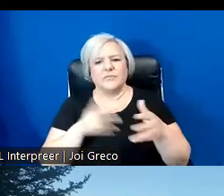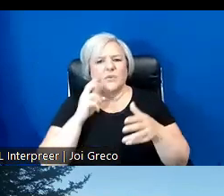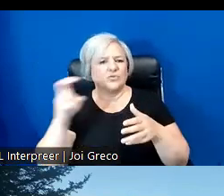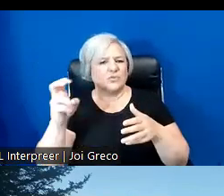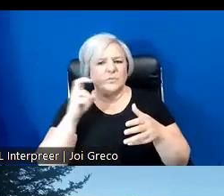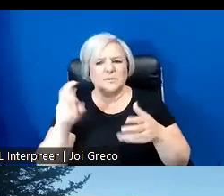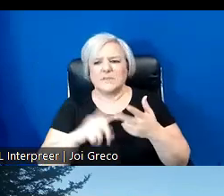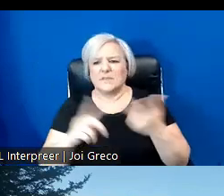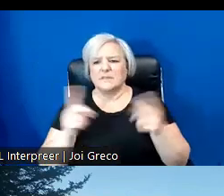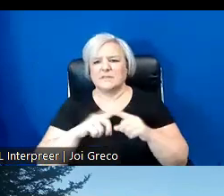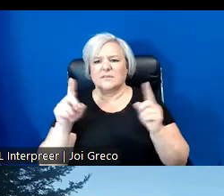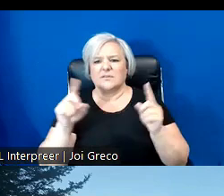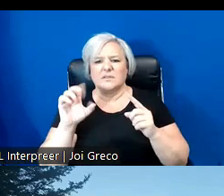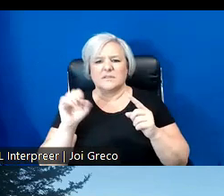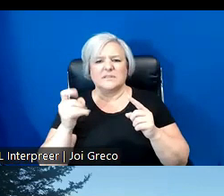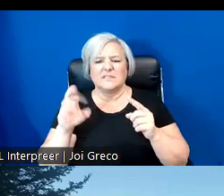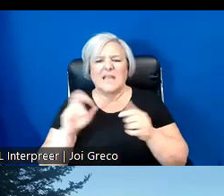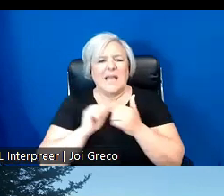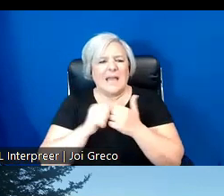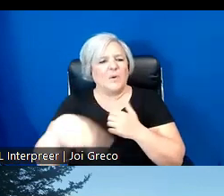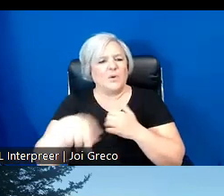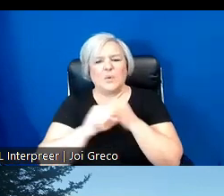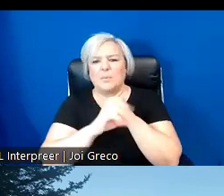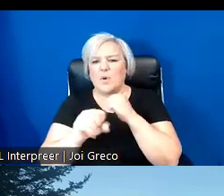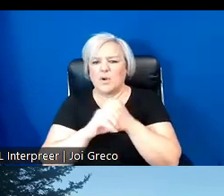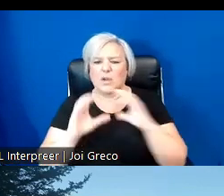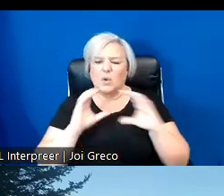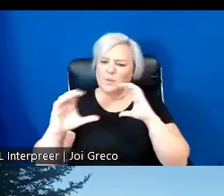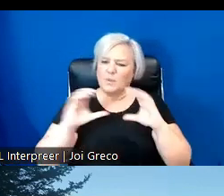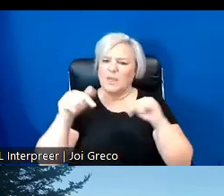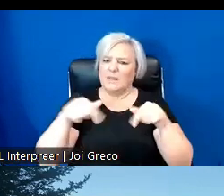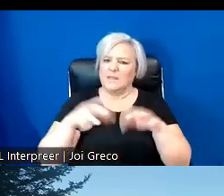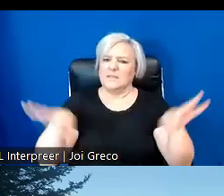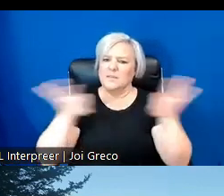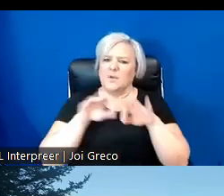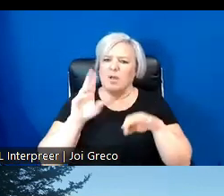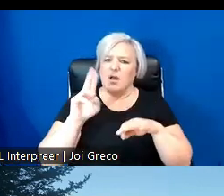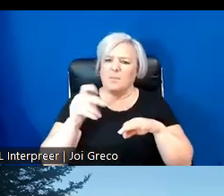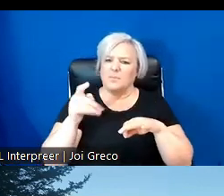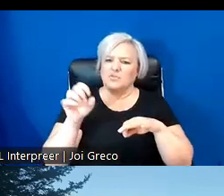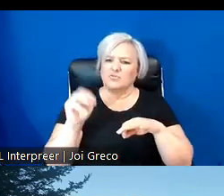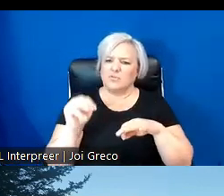transportation or a different sector, how are you marketing or communicating to them the importance of upstream prevention?